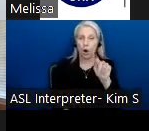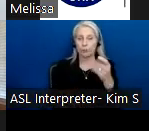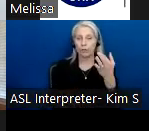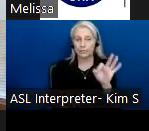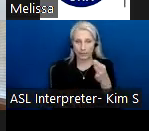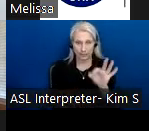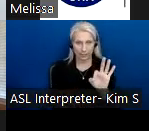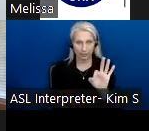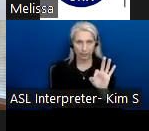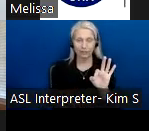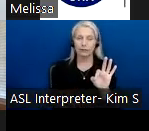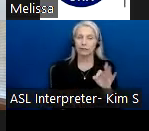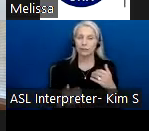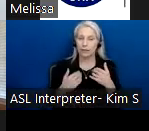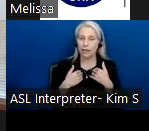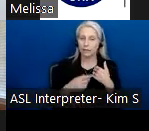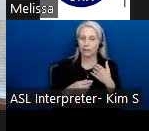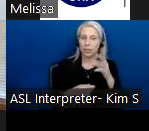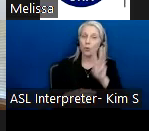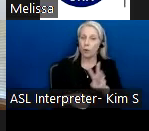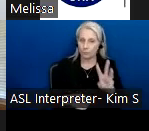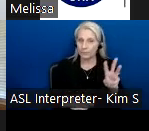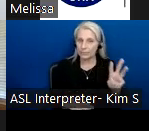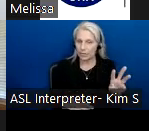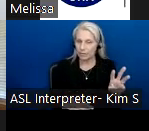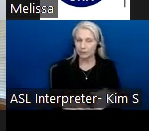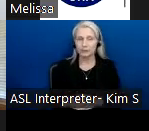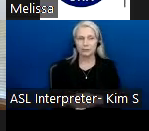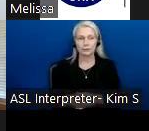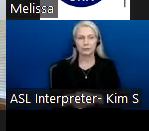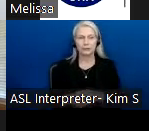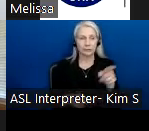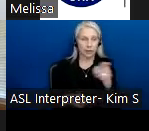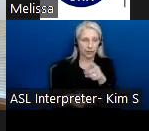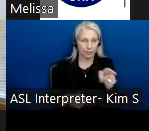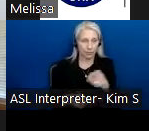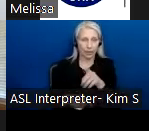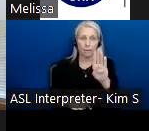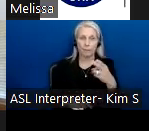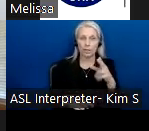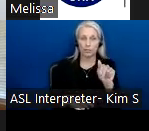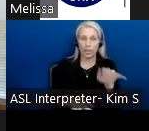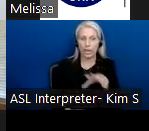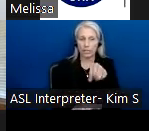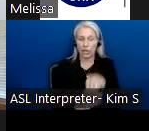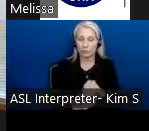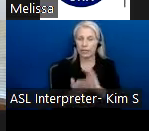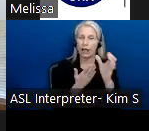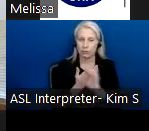19th. And there is the website to our BHA engagement